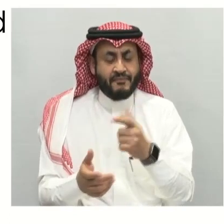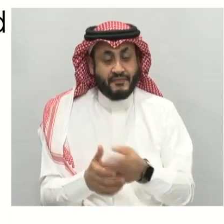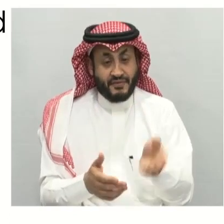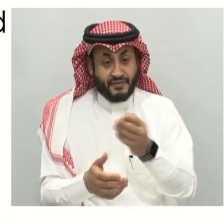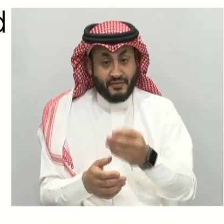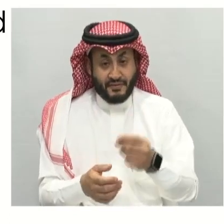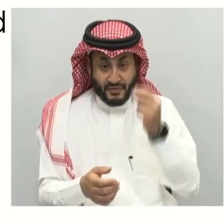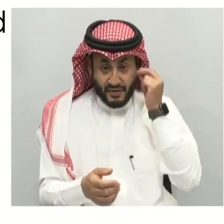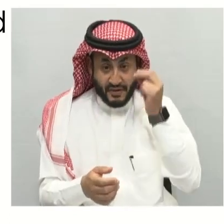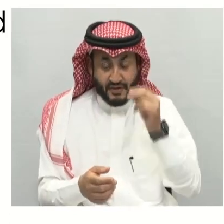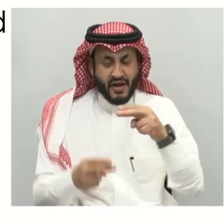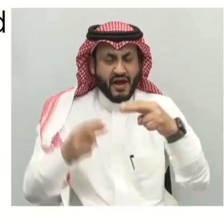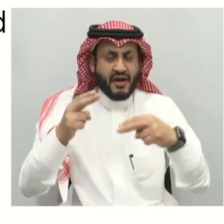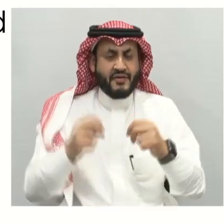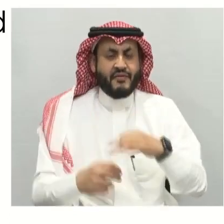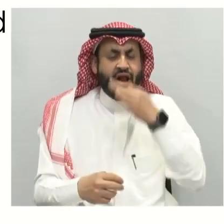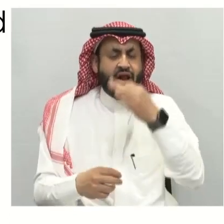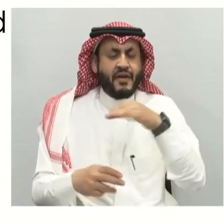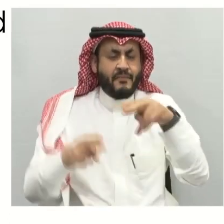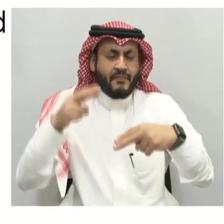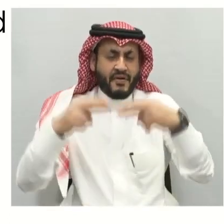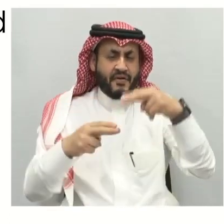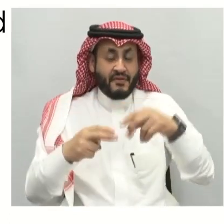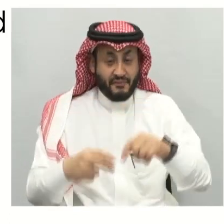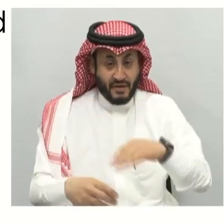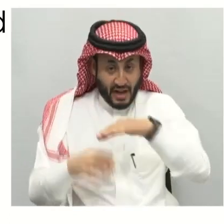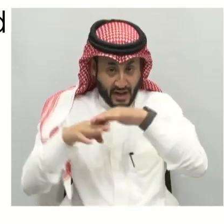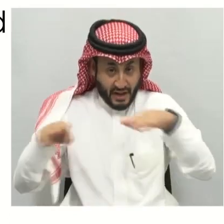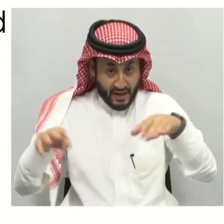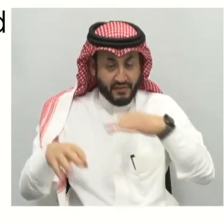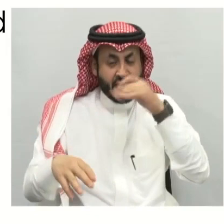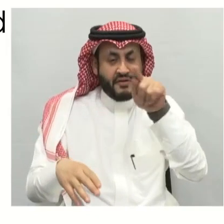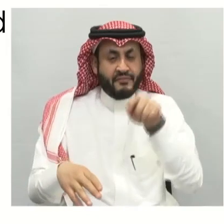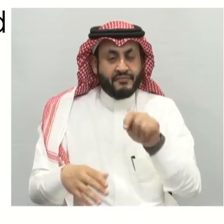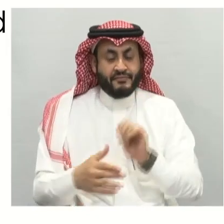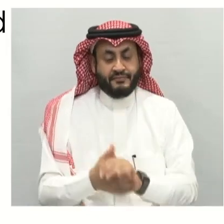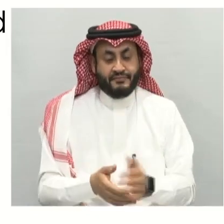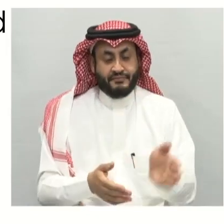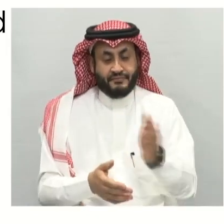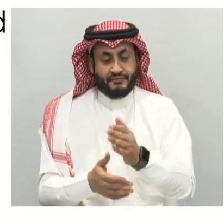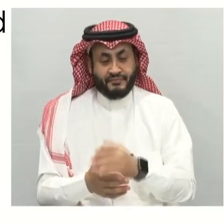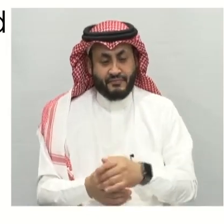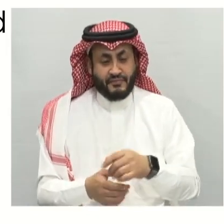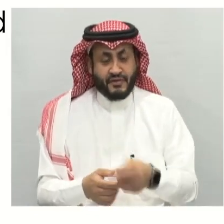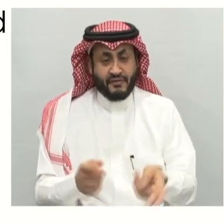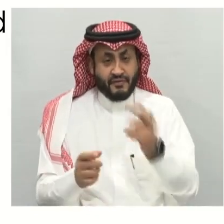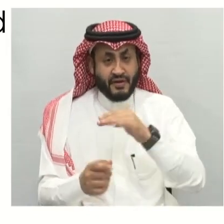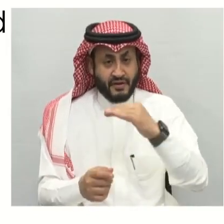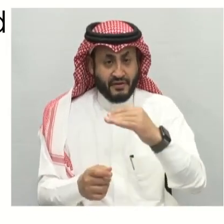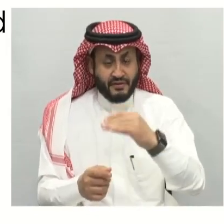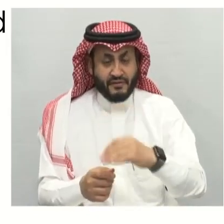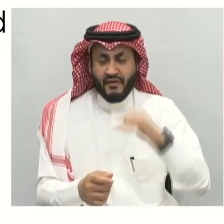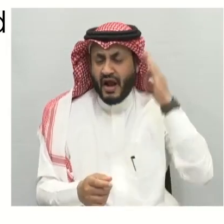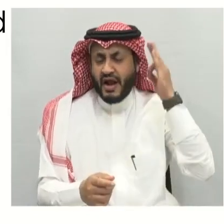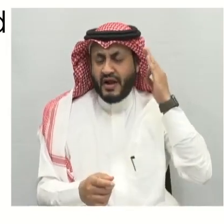identify intonation patterns of statements and questions. We will respond to short digital recorded materials. We